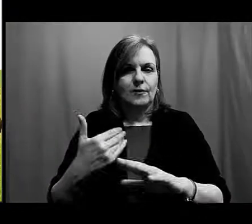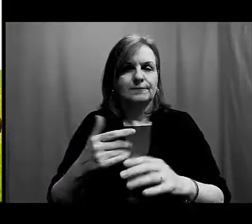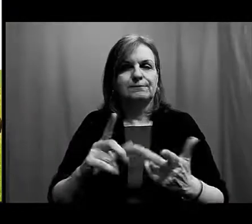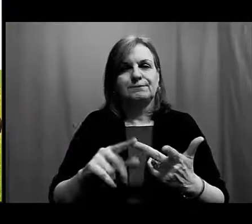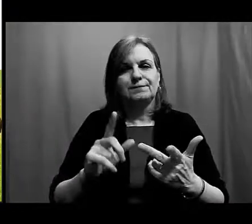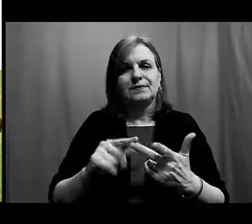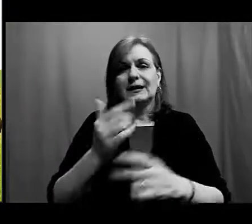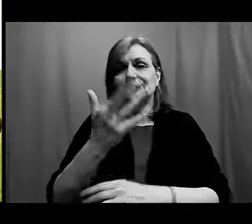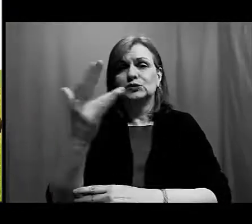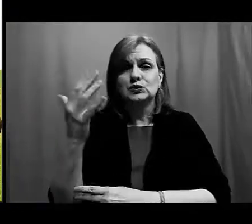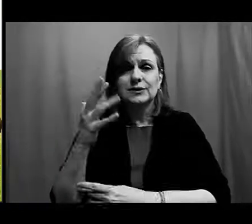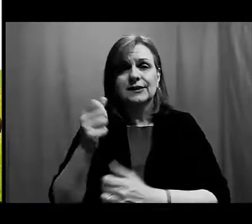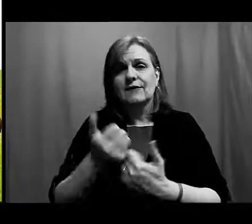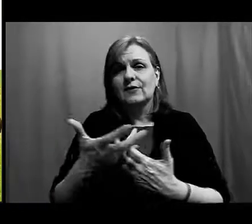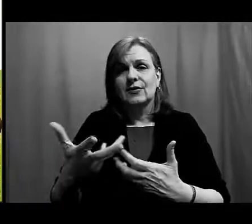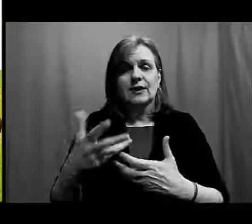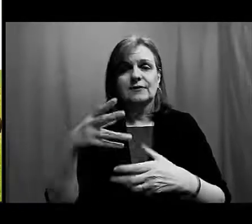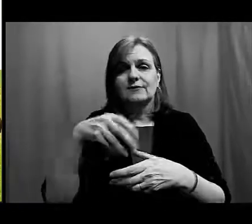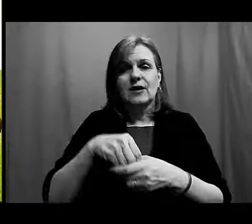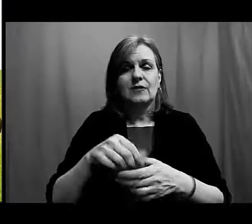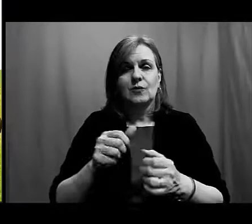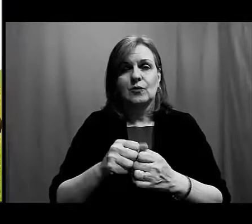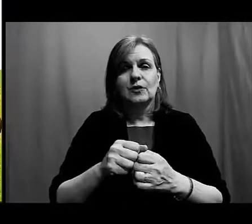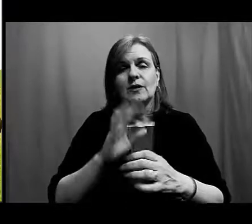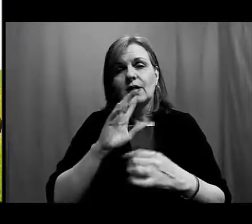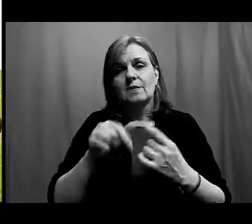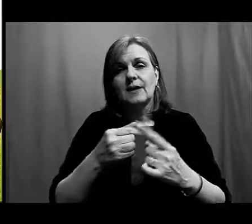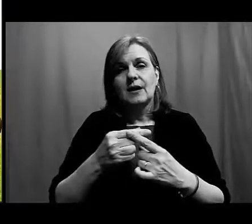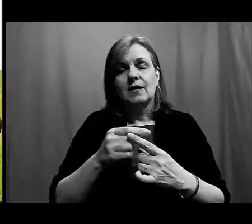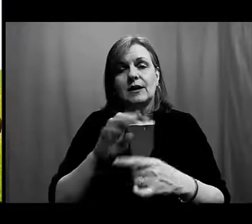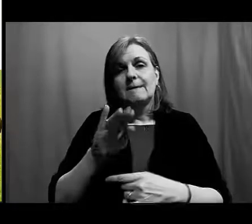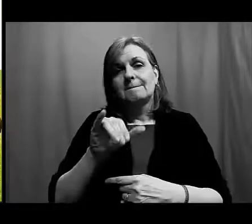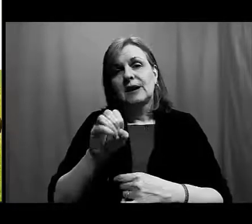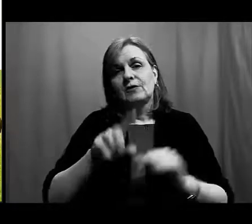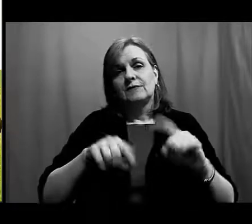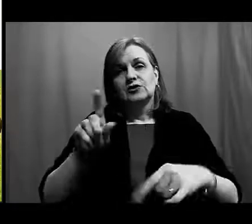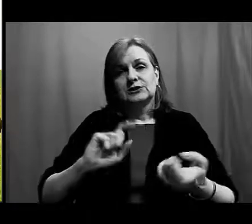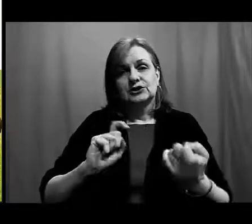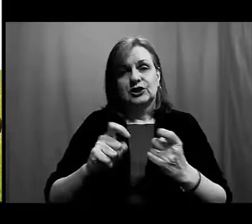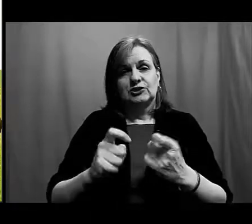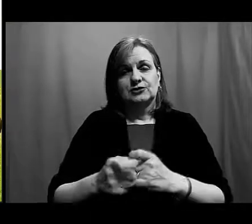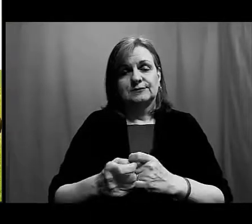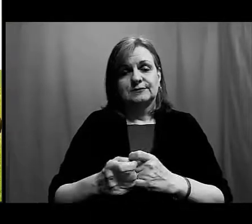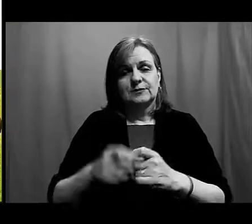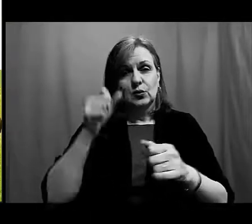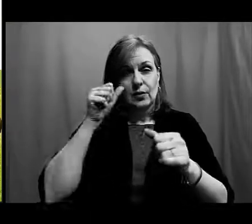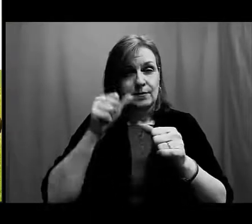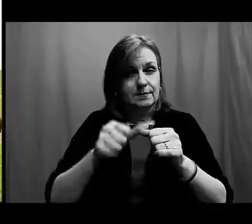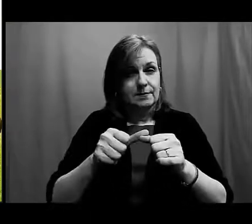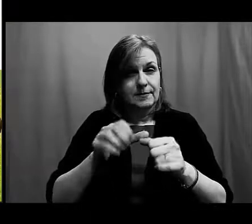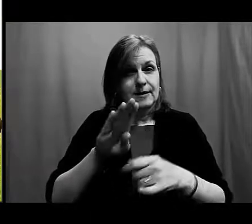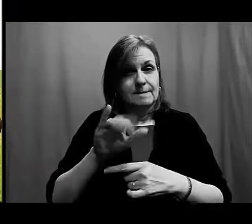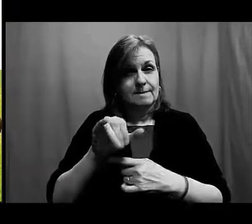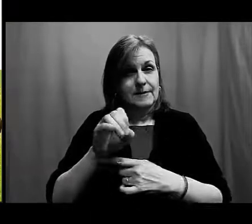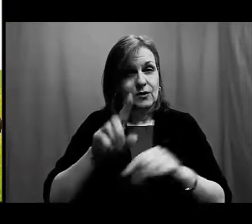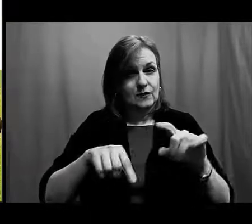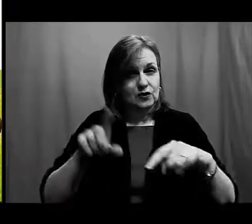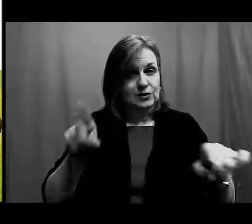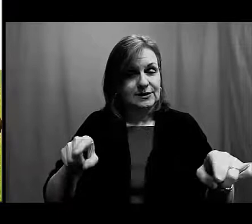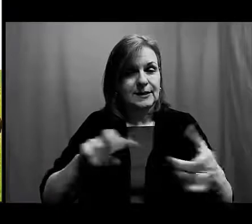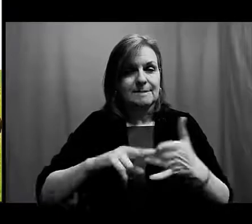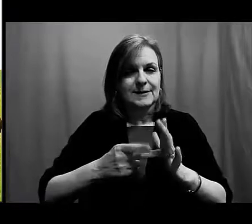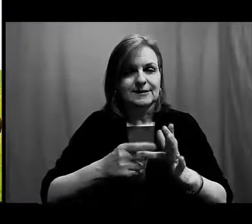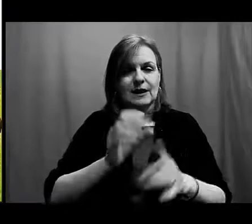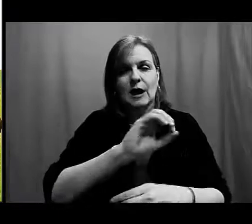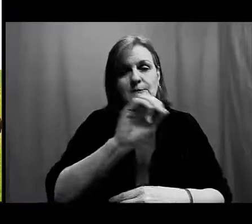Rare trees, all kinds of things that come into play when we talk about changes in biodiversity. And remember,